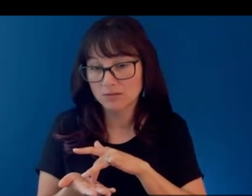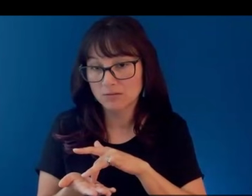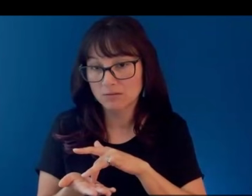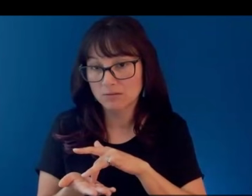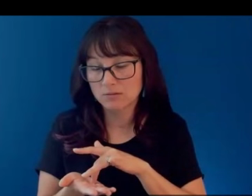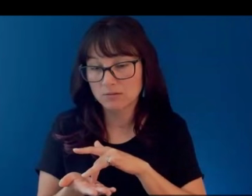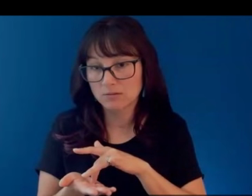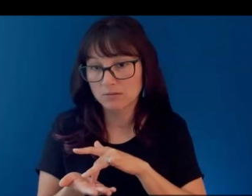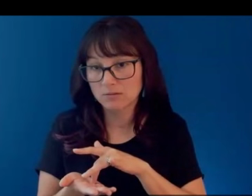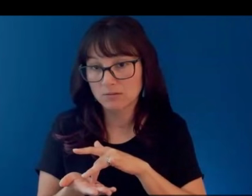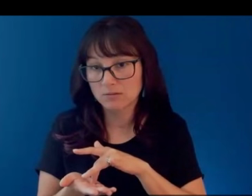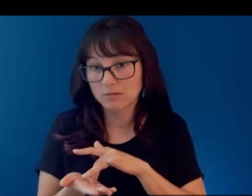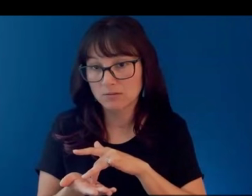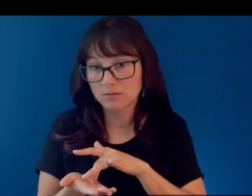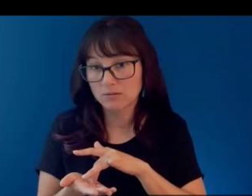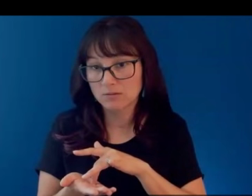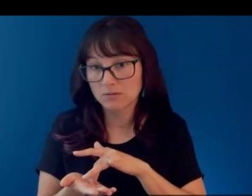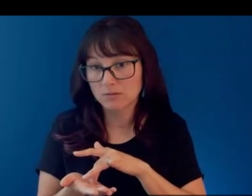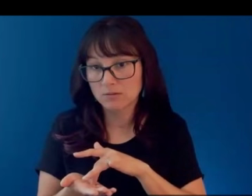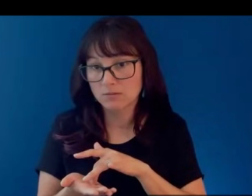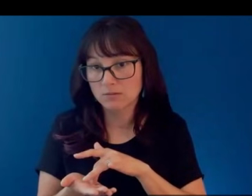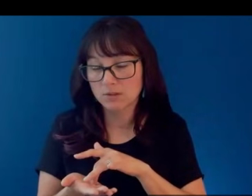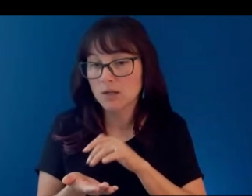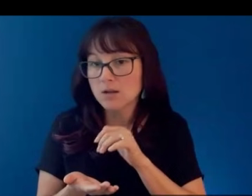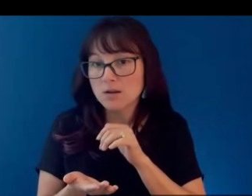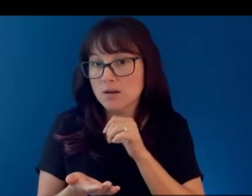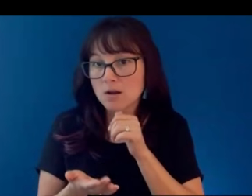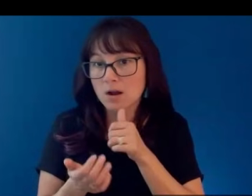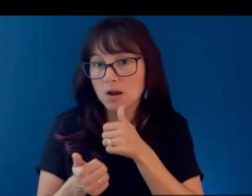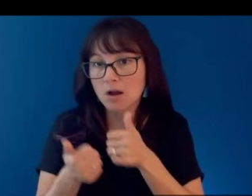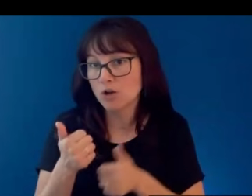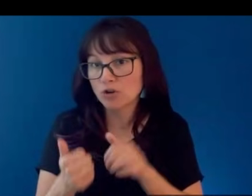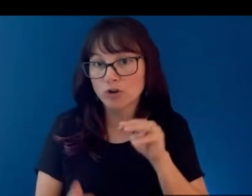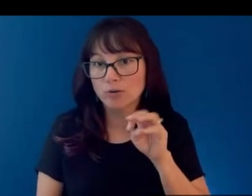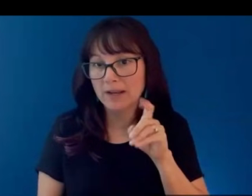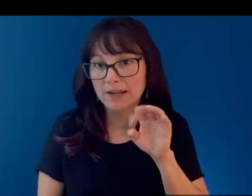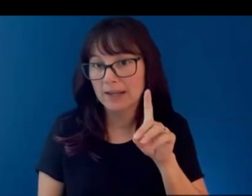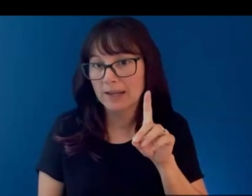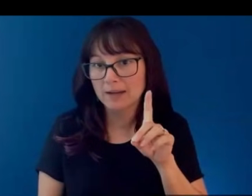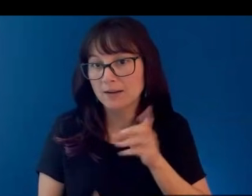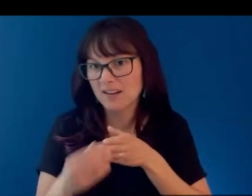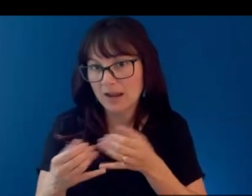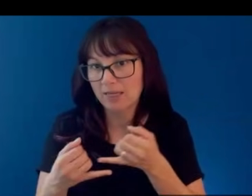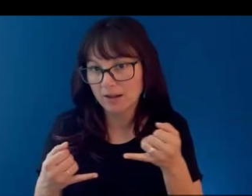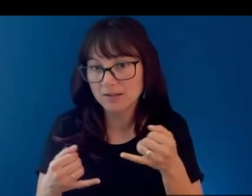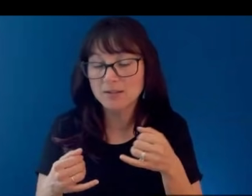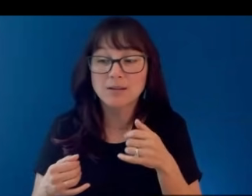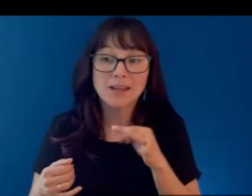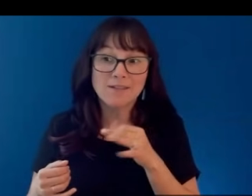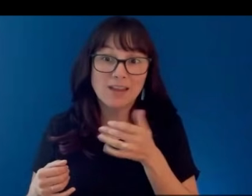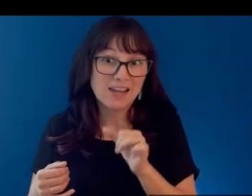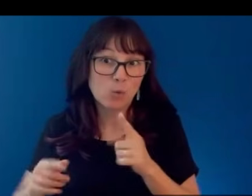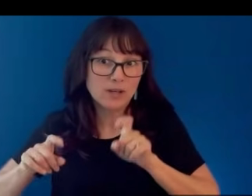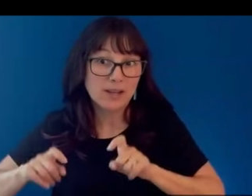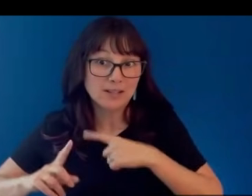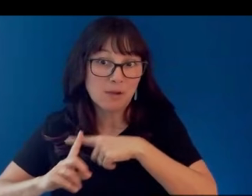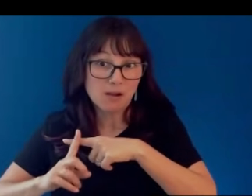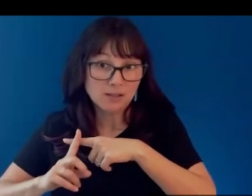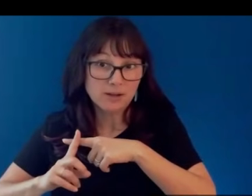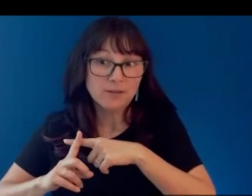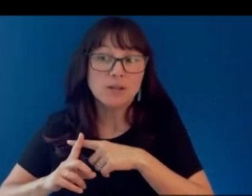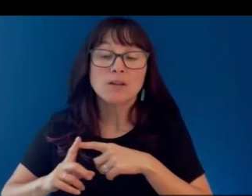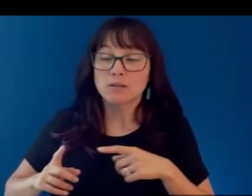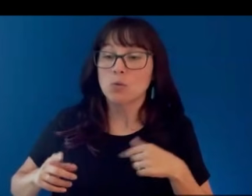outside of the Medicaid guidelines to anyone who tests positive, we're going to allow them to live